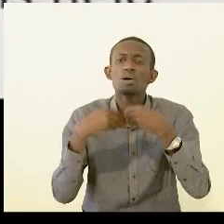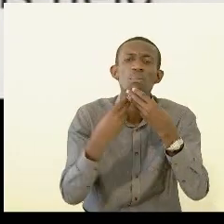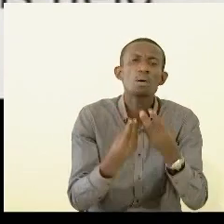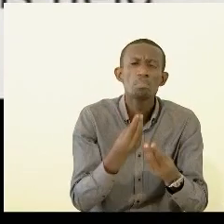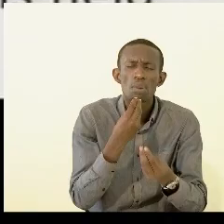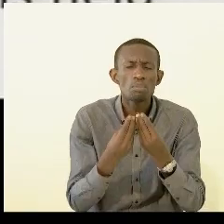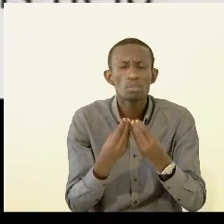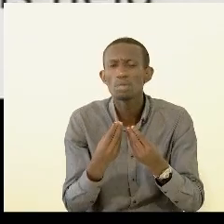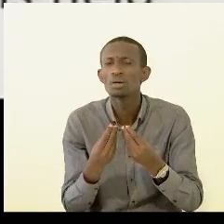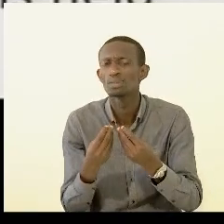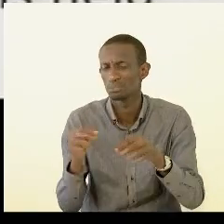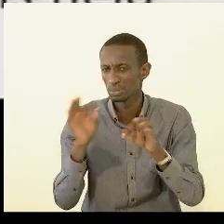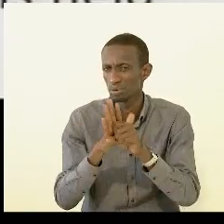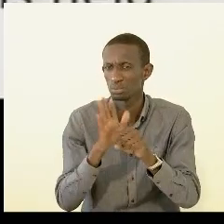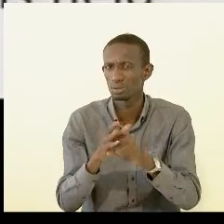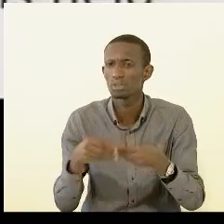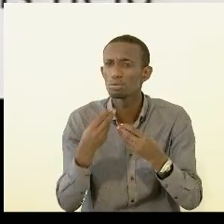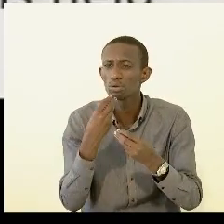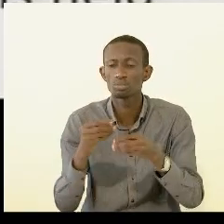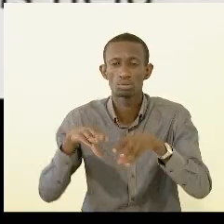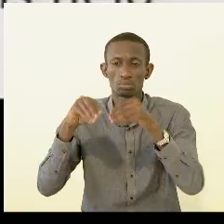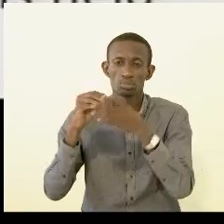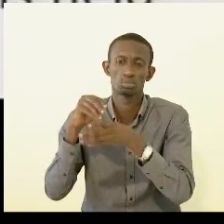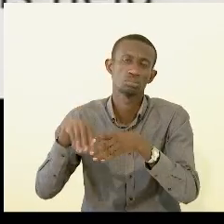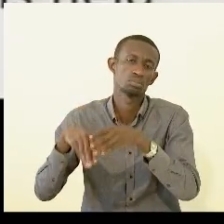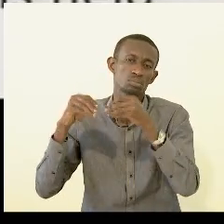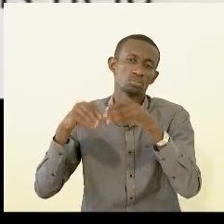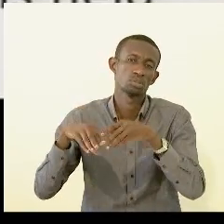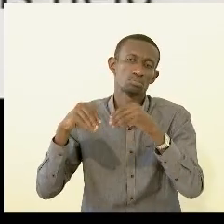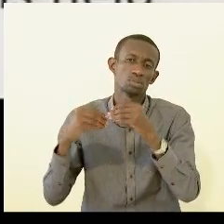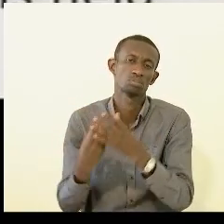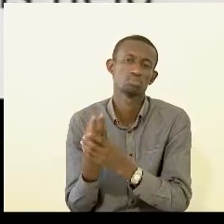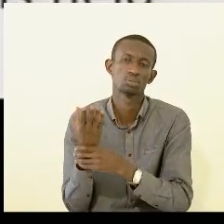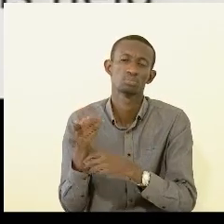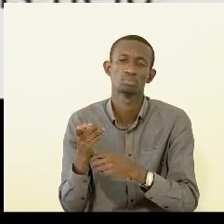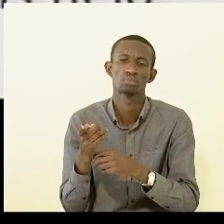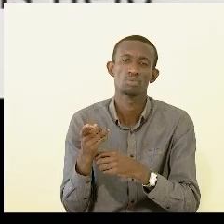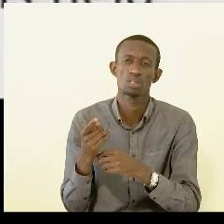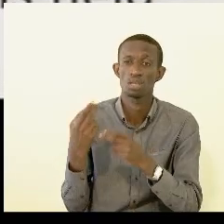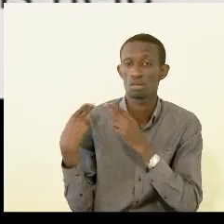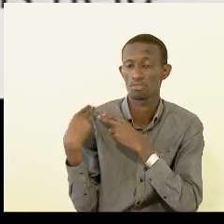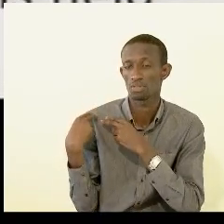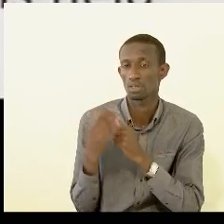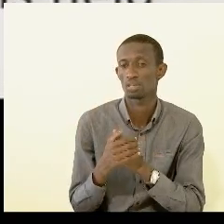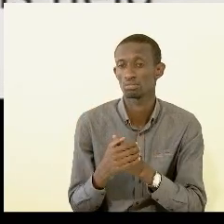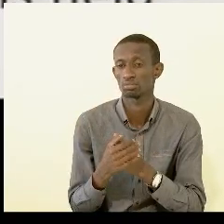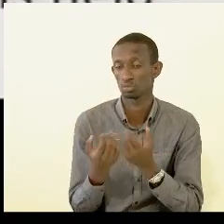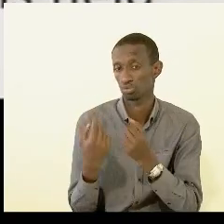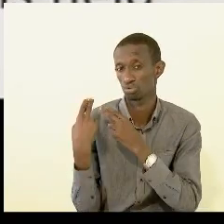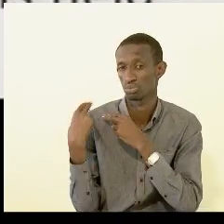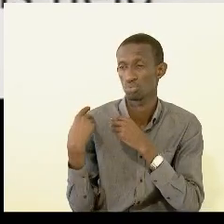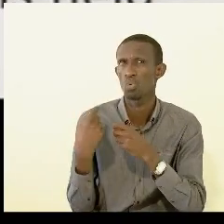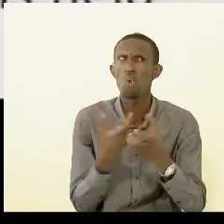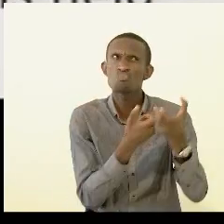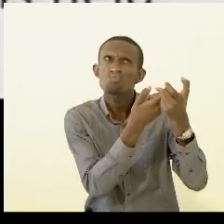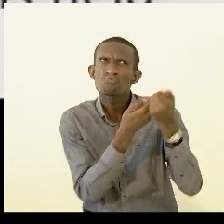the plant. They are designed or they are adapted for collecting light, which can be used as the